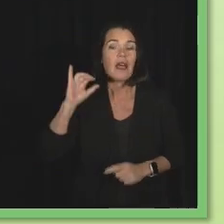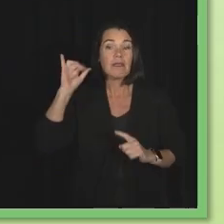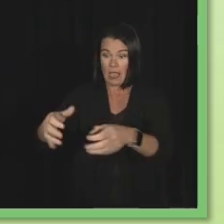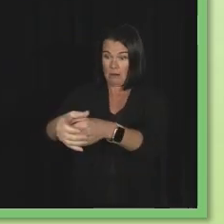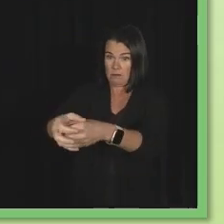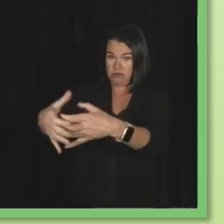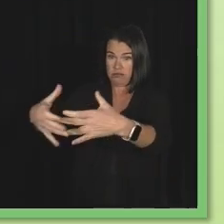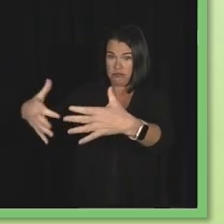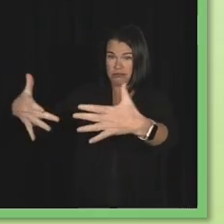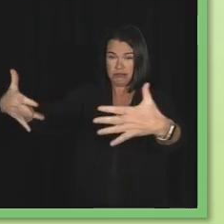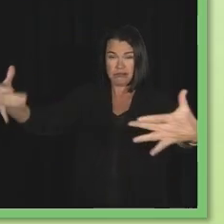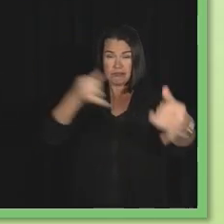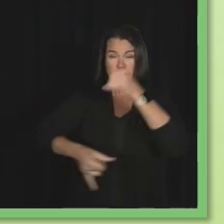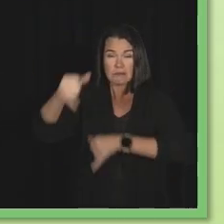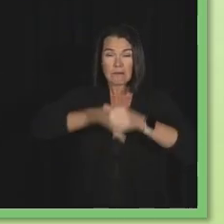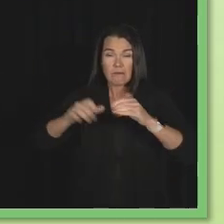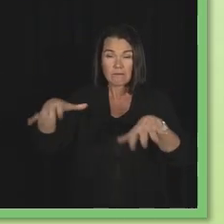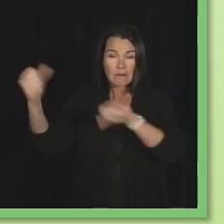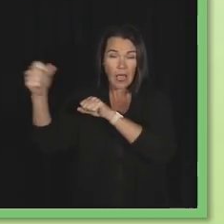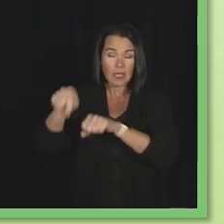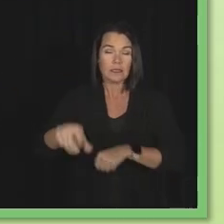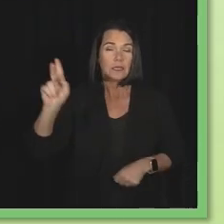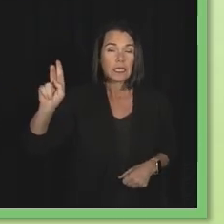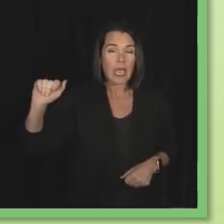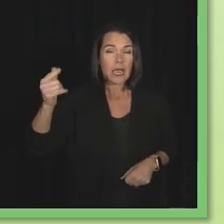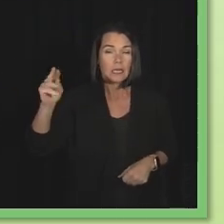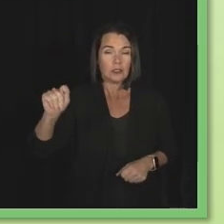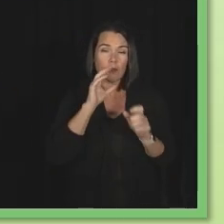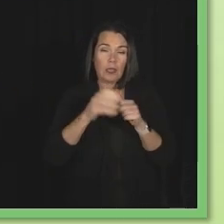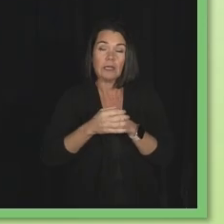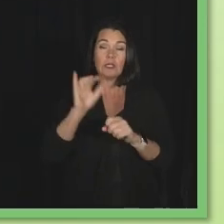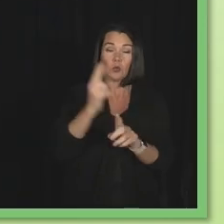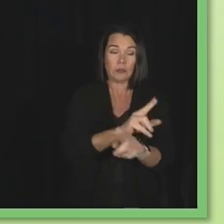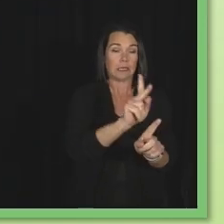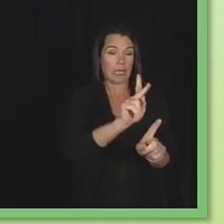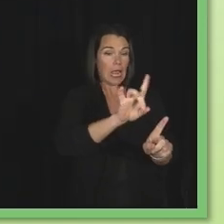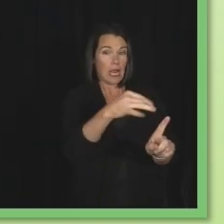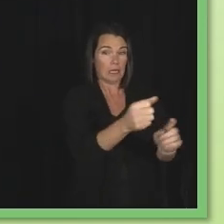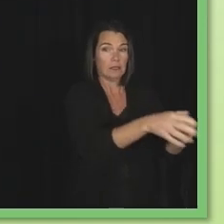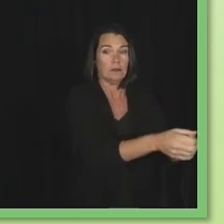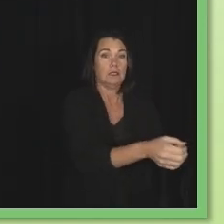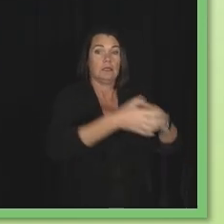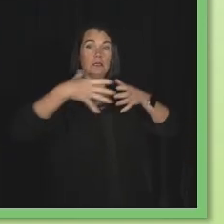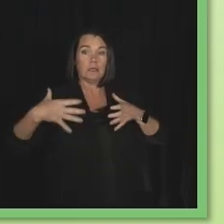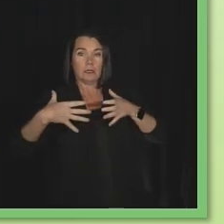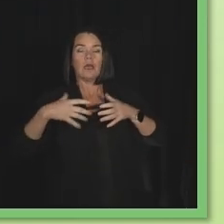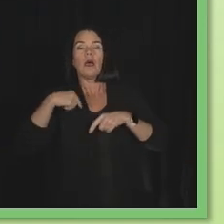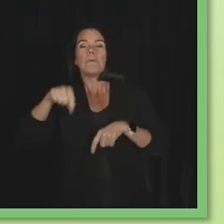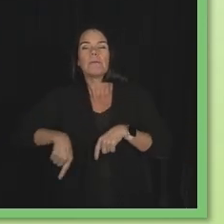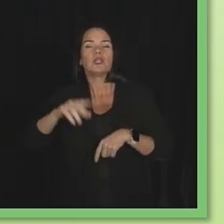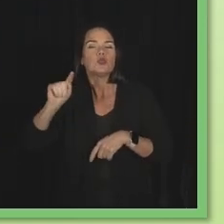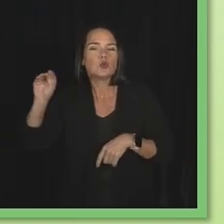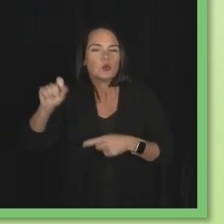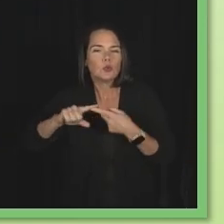grown at an incredible rate. Kagent extends Kubernetes to turn tools and agents into first-class workloads